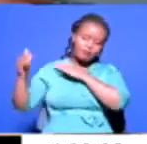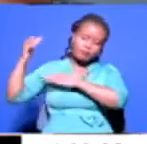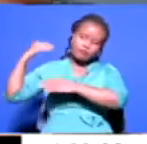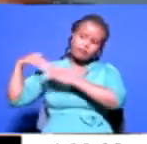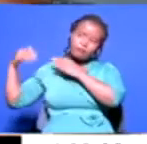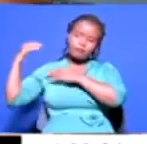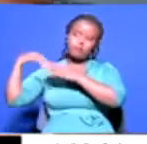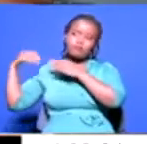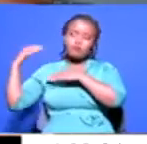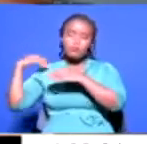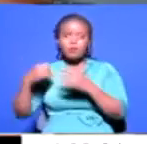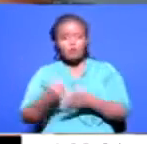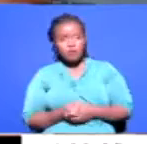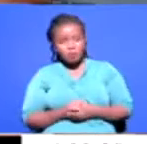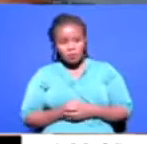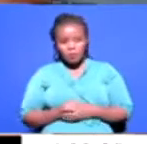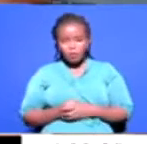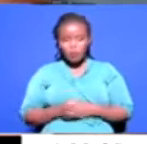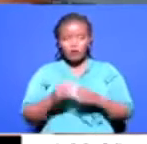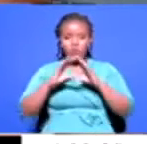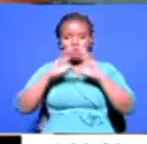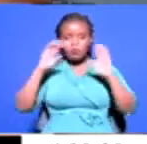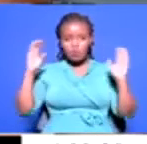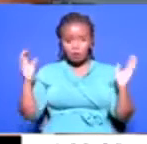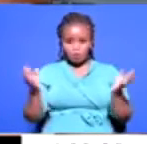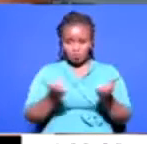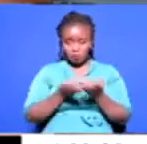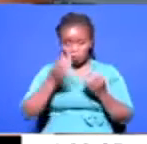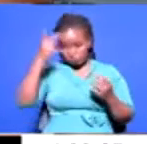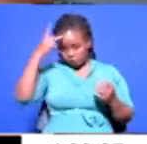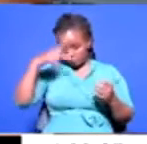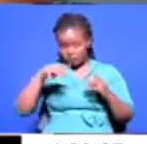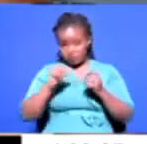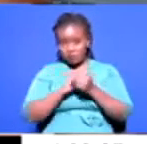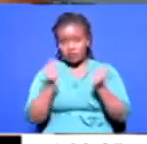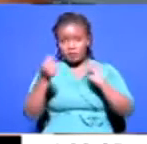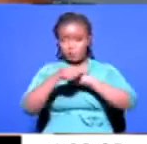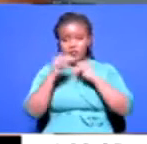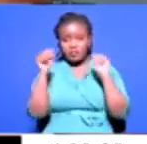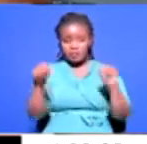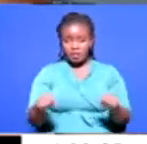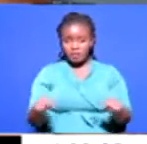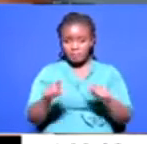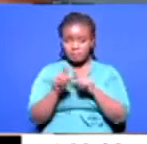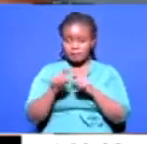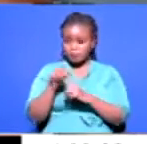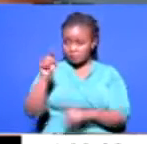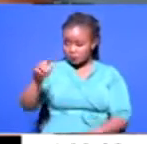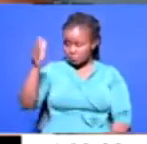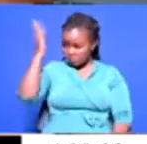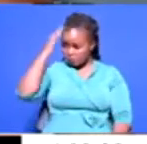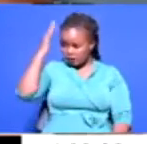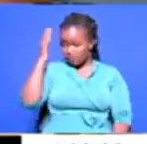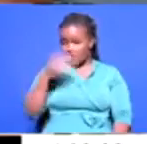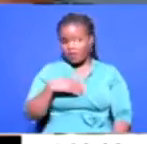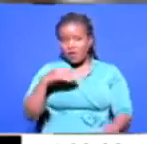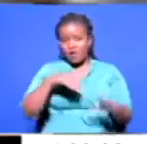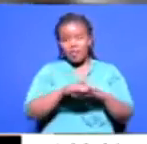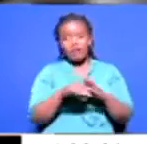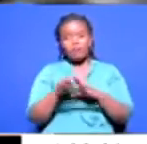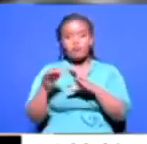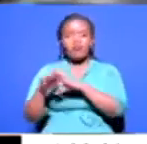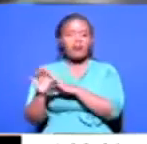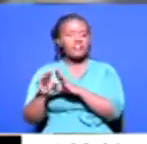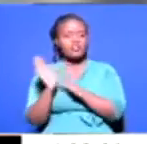Global policies can change, and you realize that we don't have access to energy resources that we've always had access